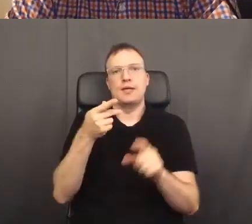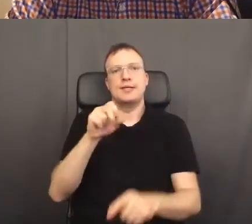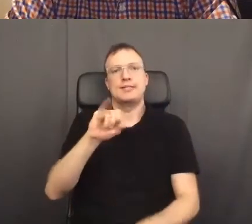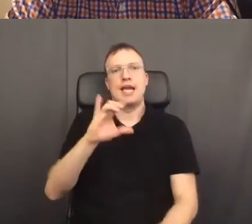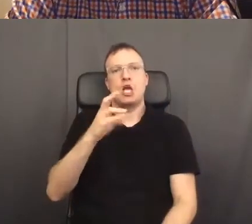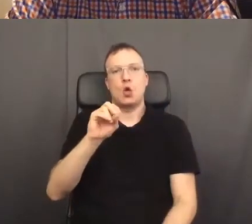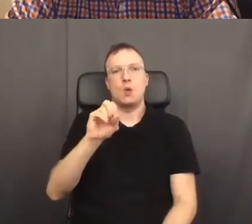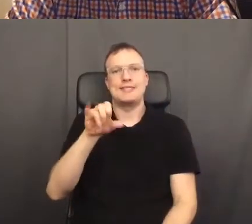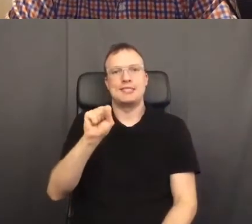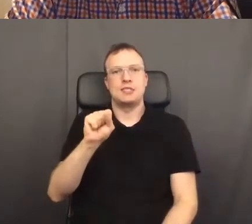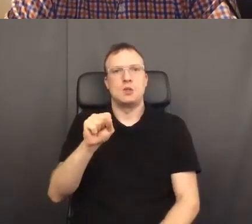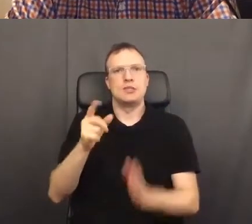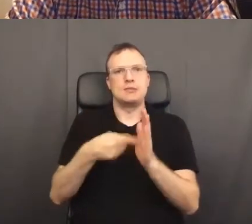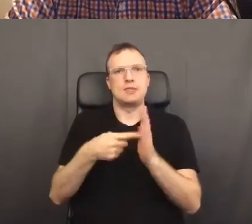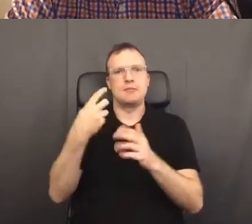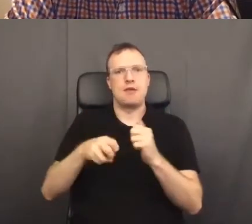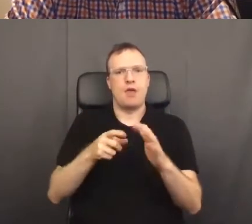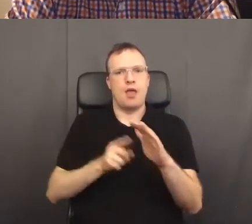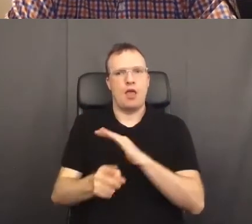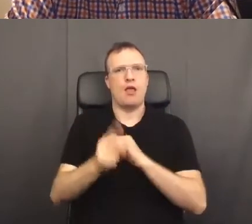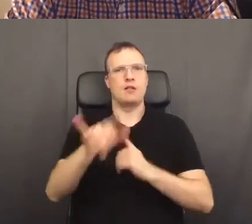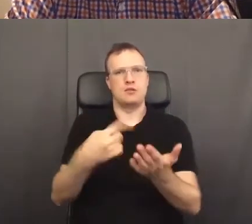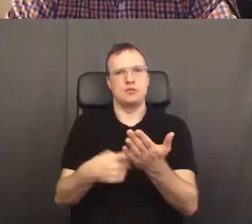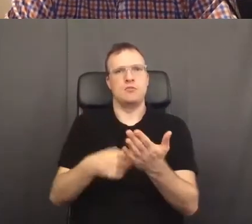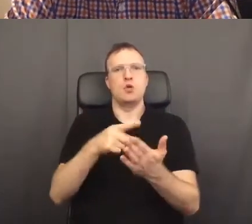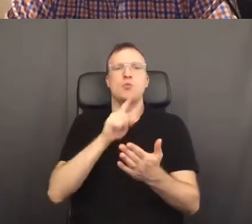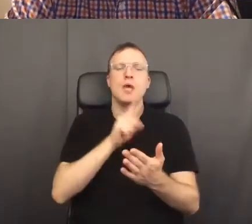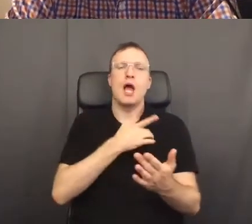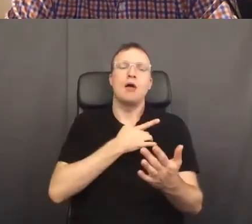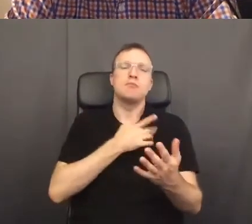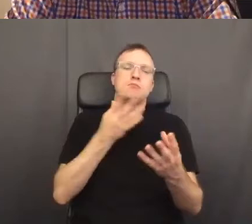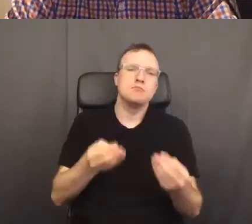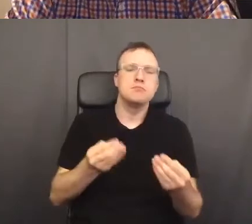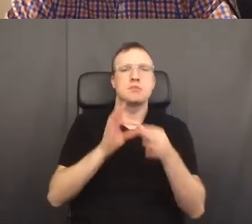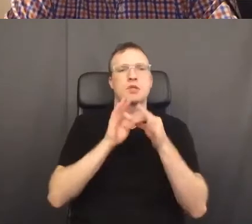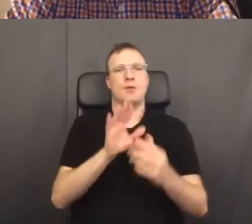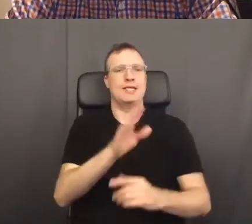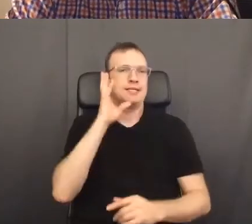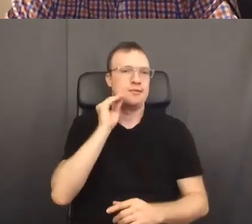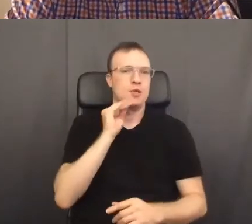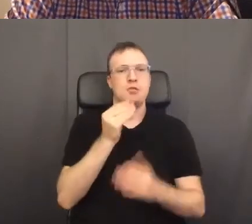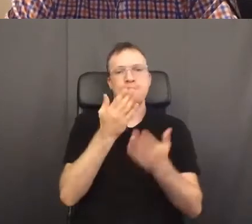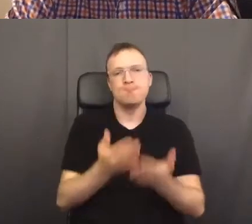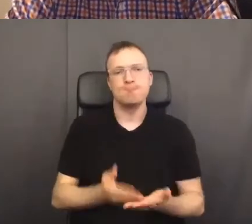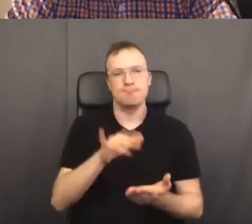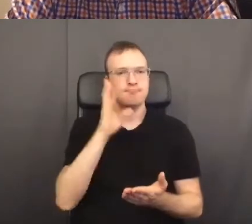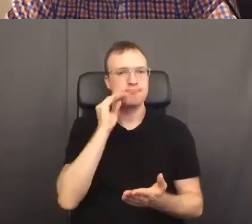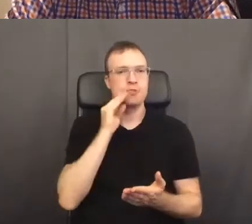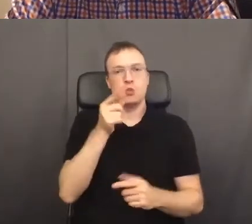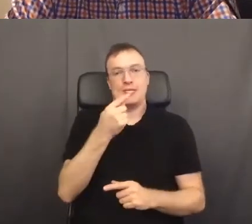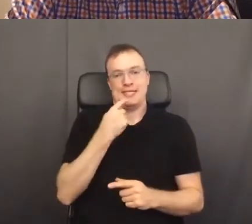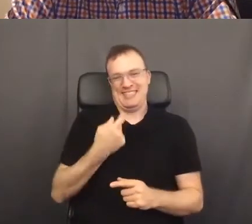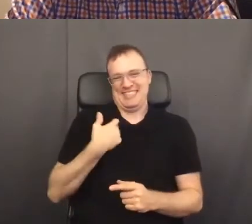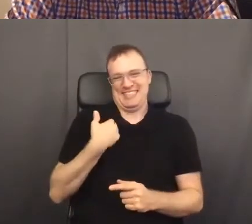navigating conversations sometimes, and you were really empathetic about his beliefs and validated his experiences. And so you just said that you're interested